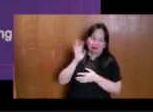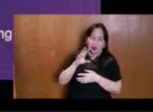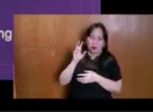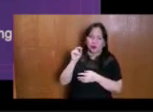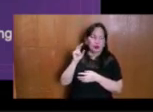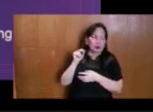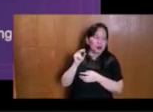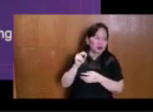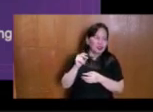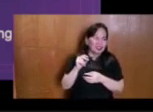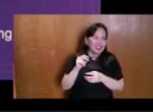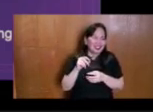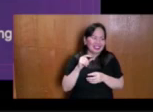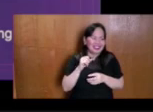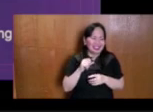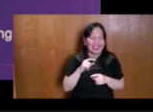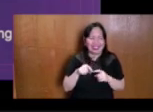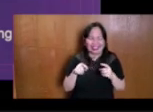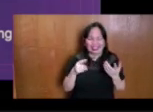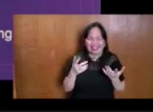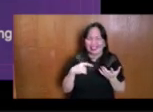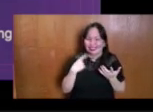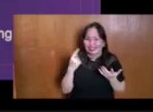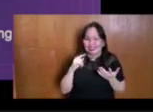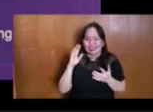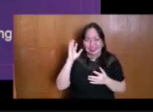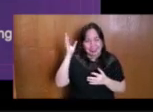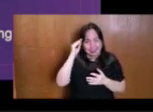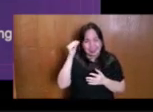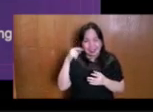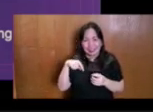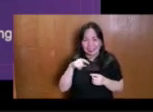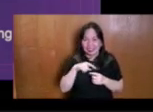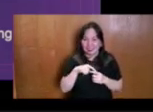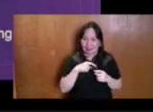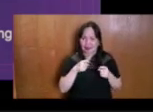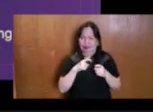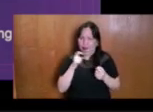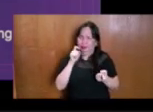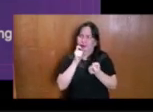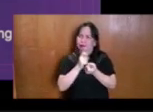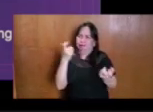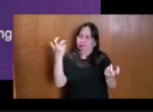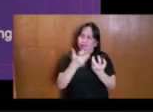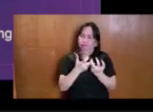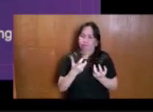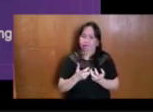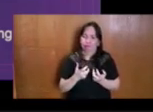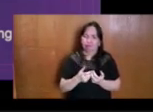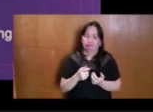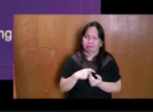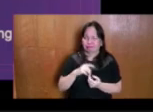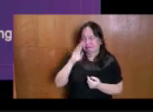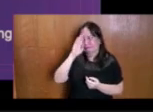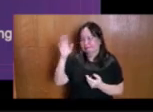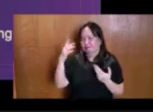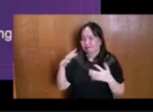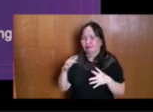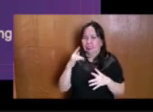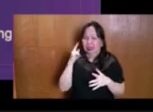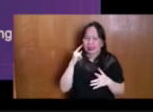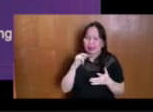but talking about governance in very specific ways. No? And so these things are basically